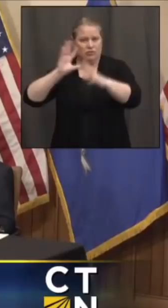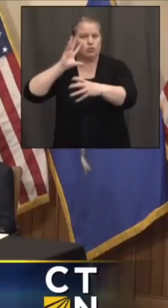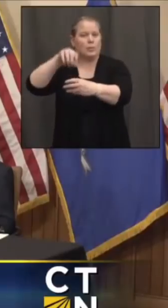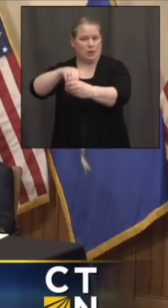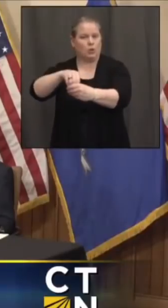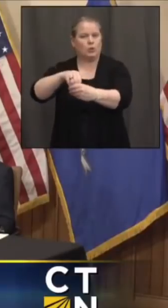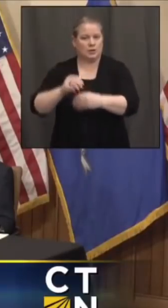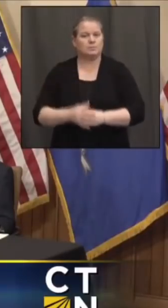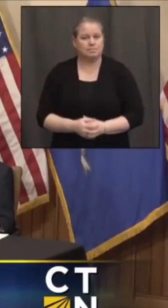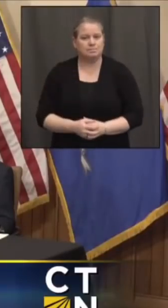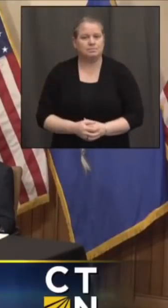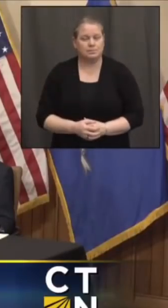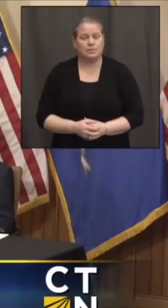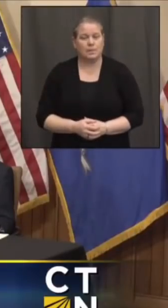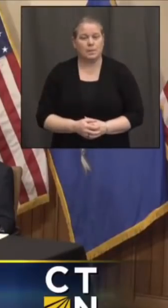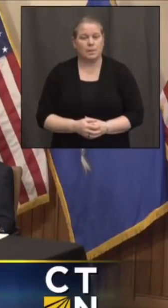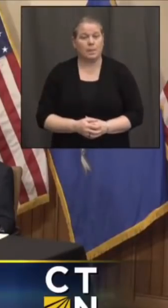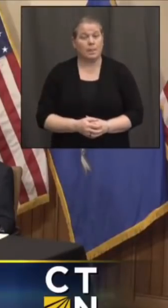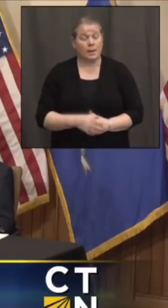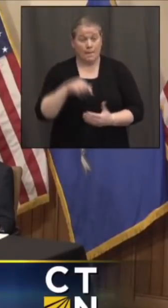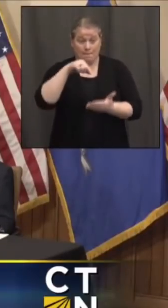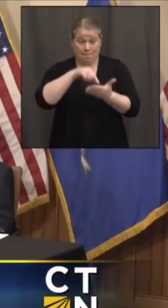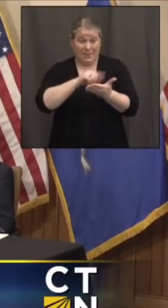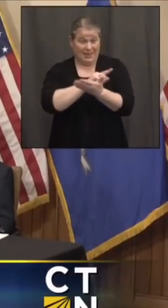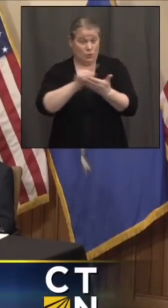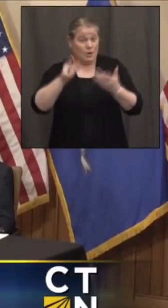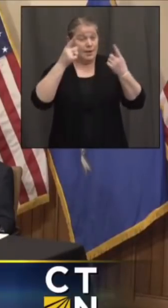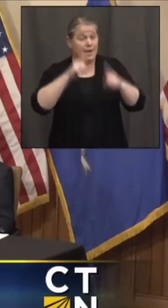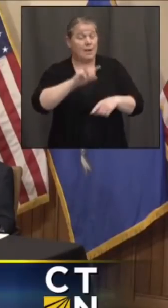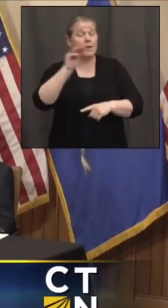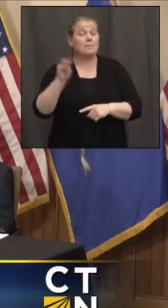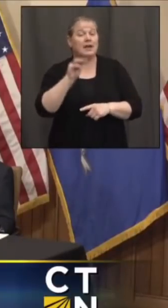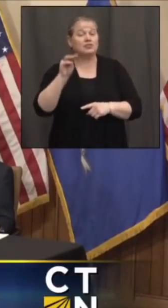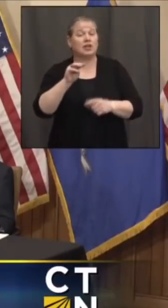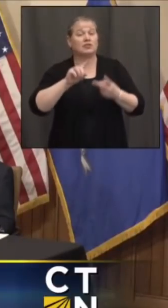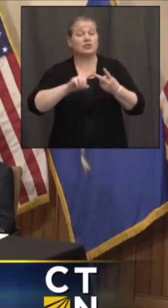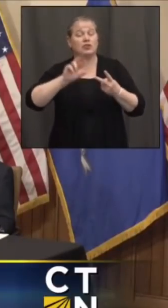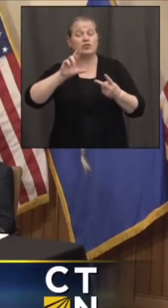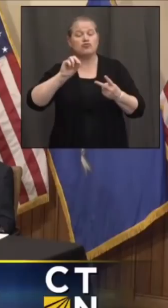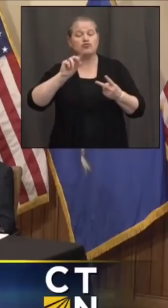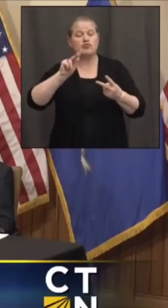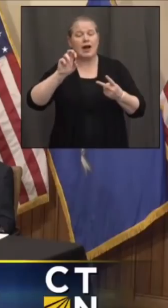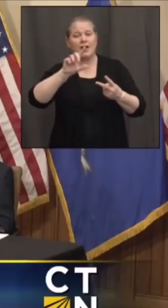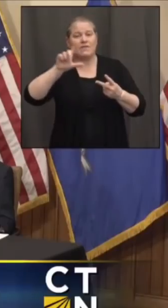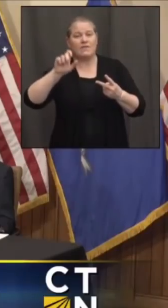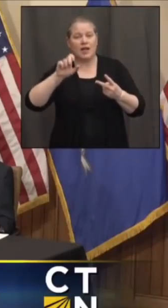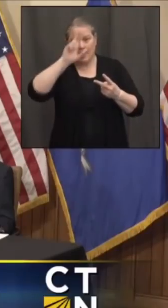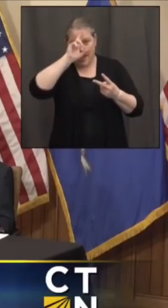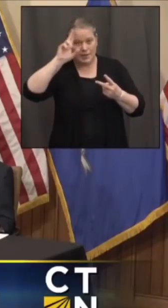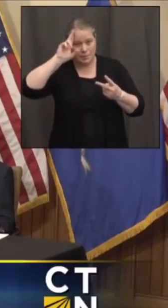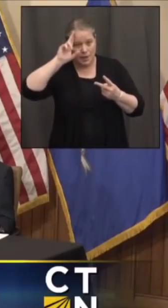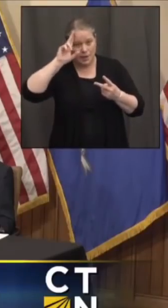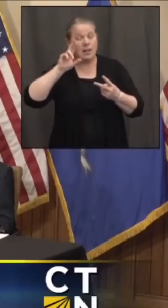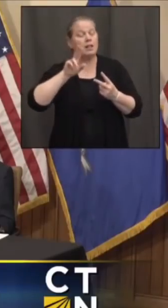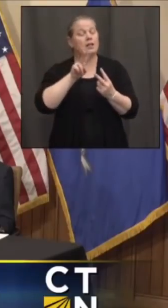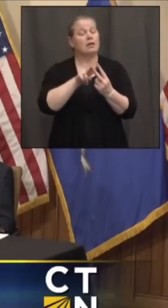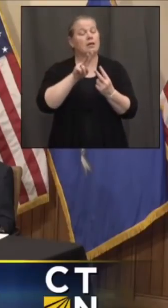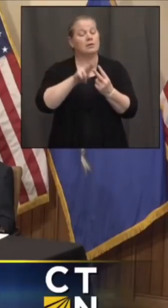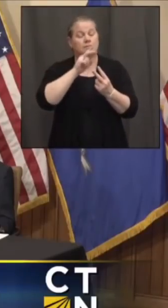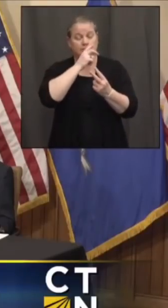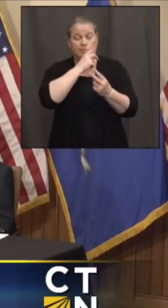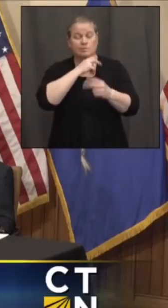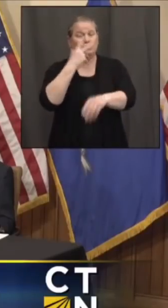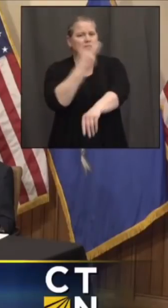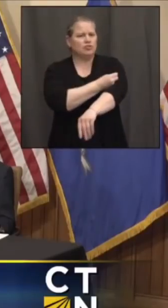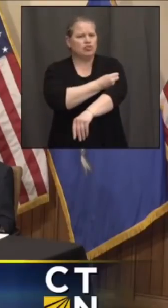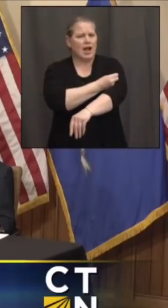this week, Manchester and Rockville hospitals suspended vaccinations starting today, I think. Any changes on that? It's probably for